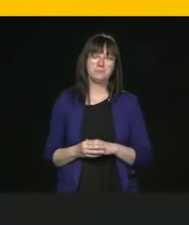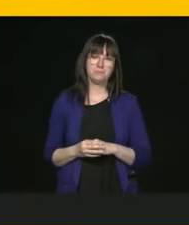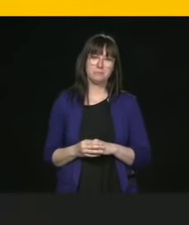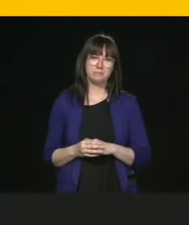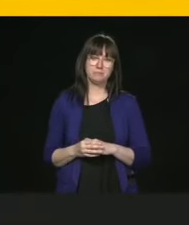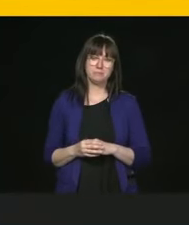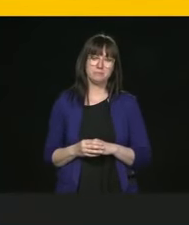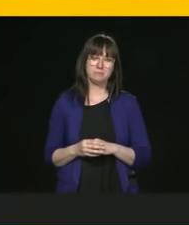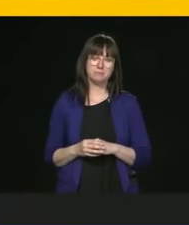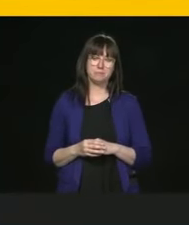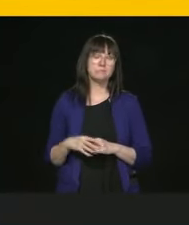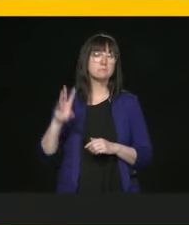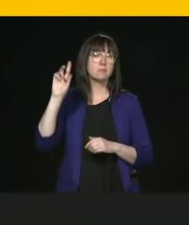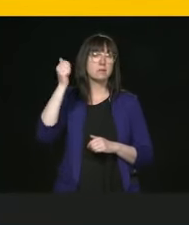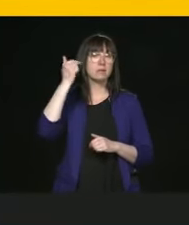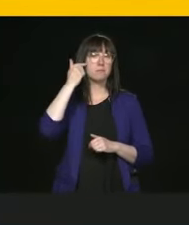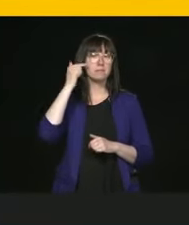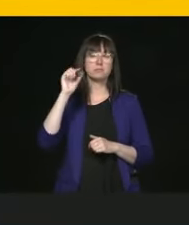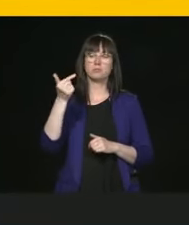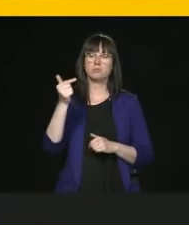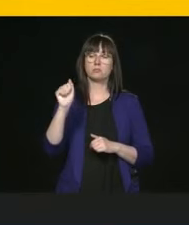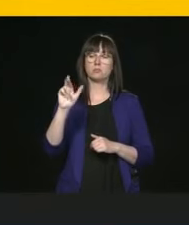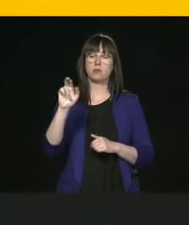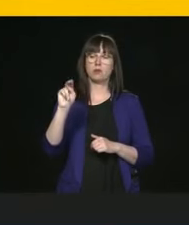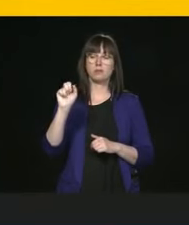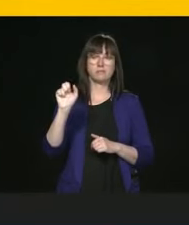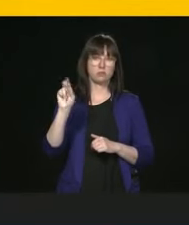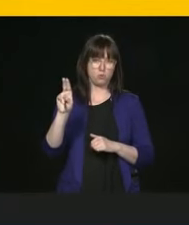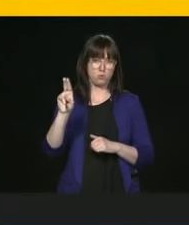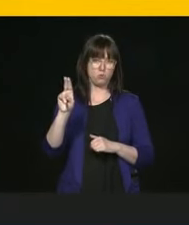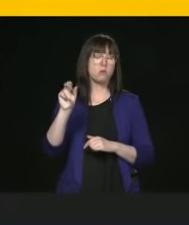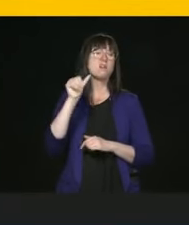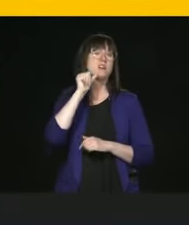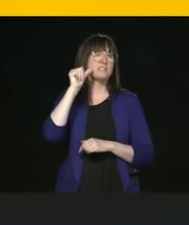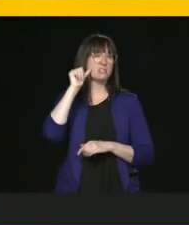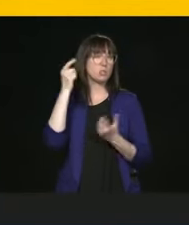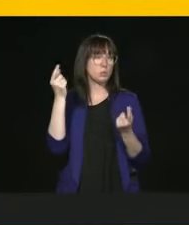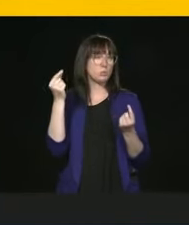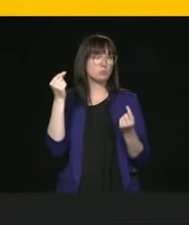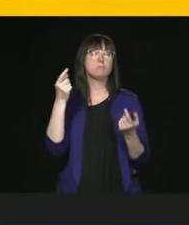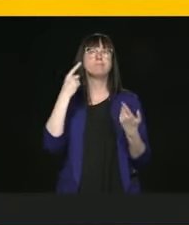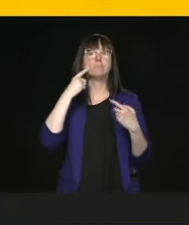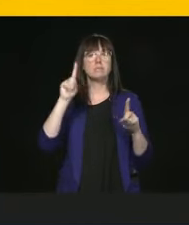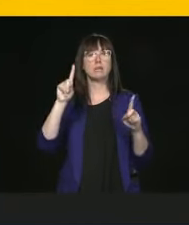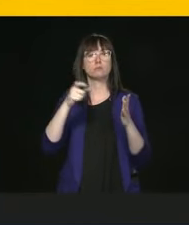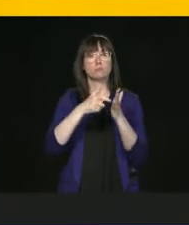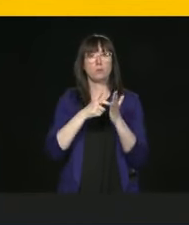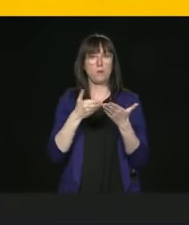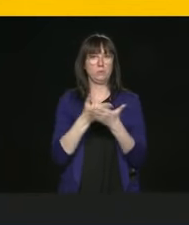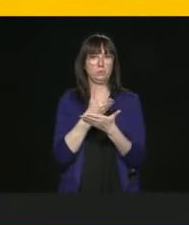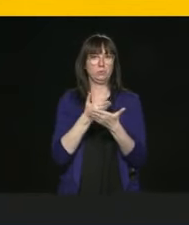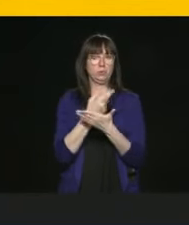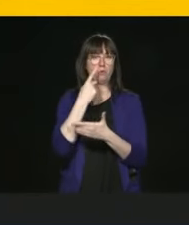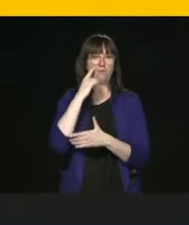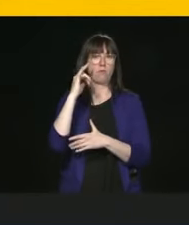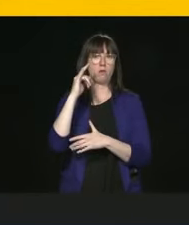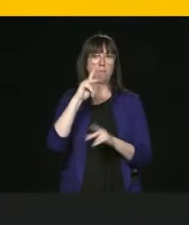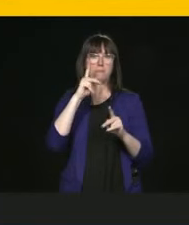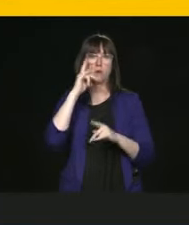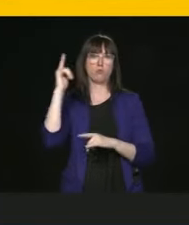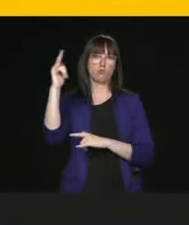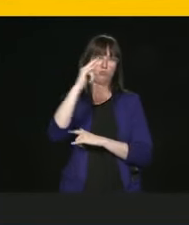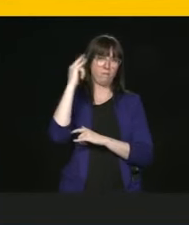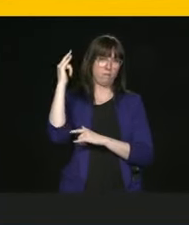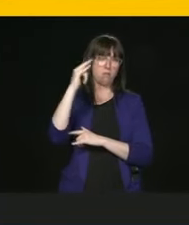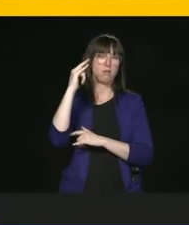Marc Garneau announced that airline travelers will now have to wear a mask that covers their